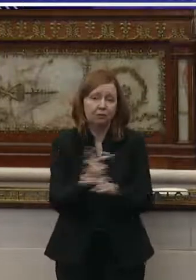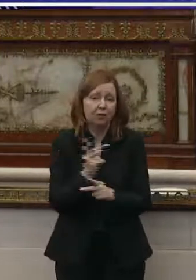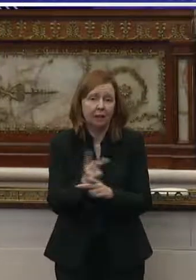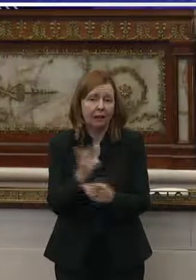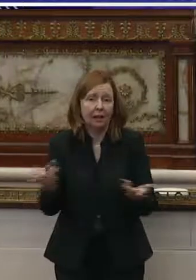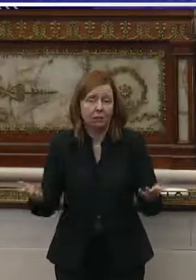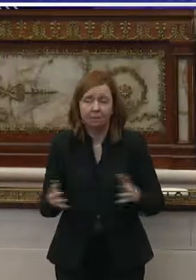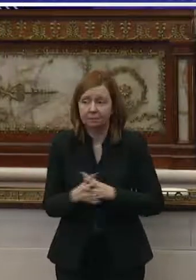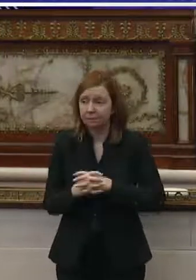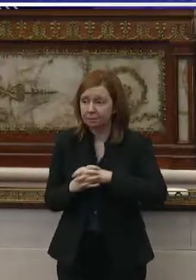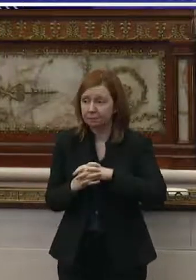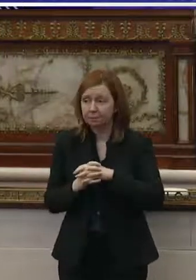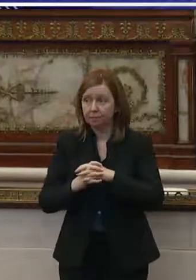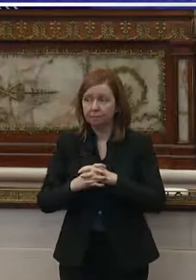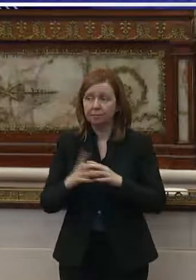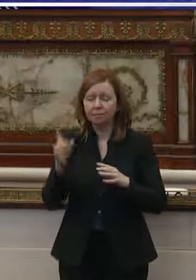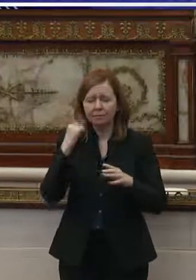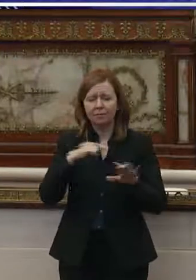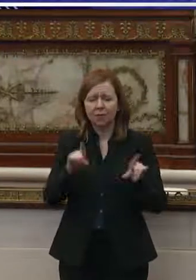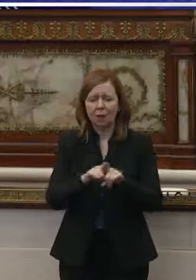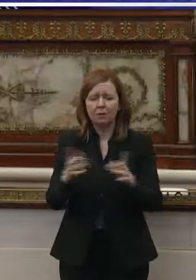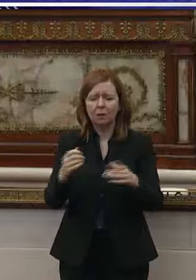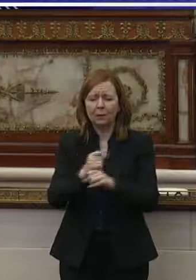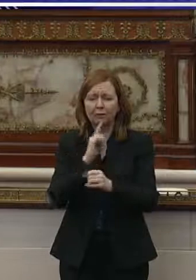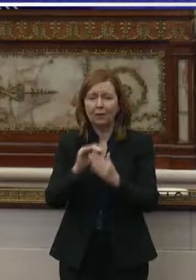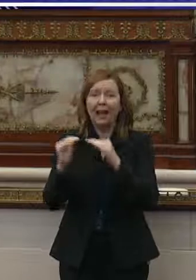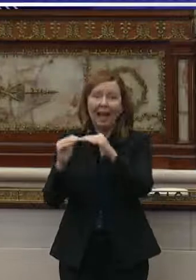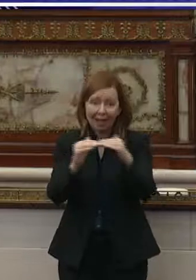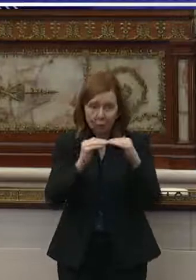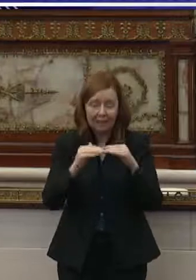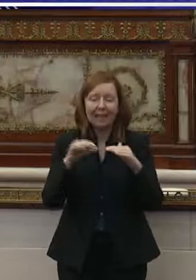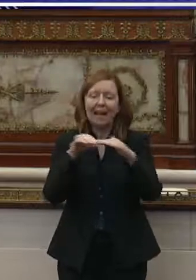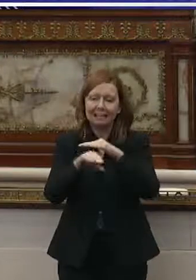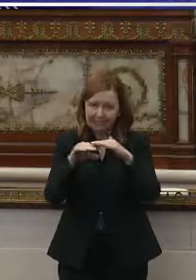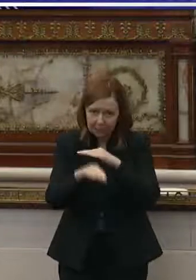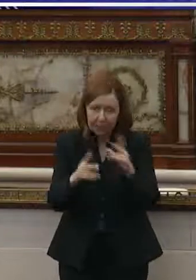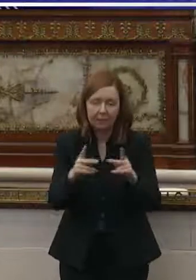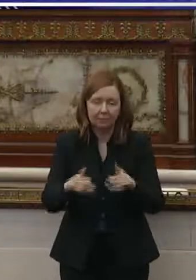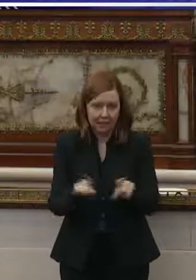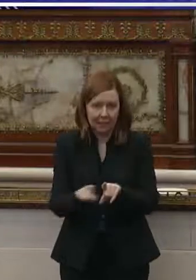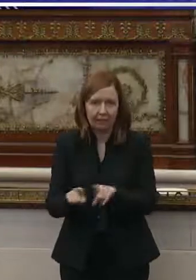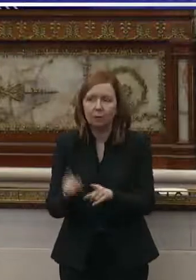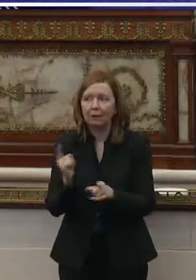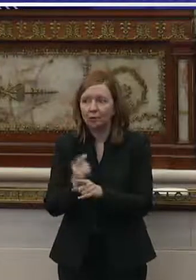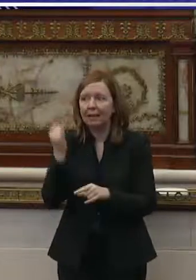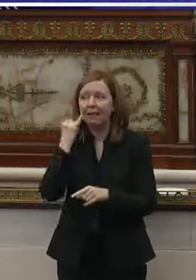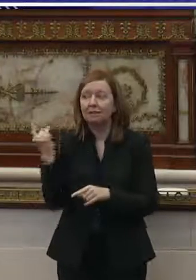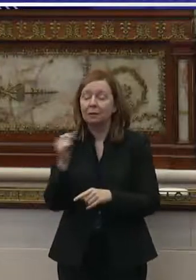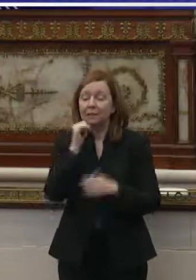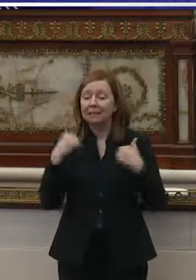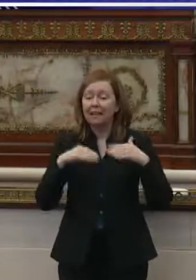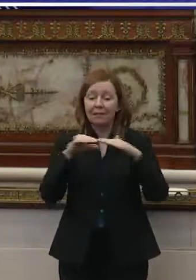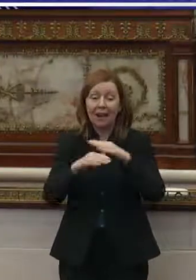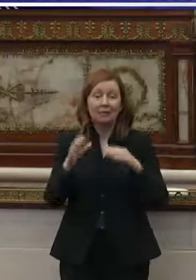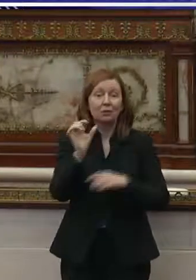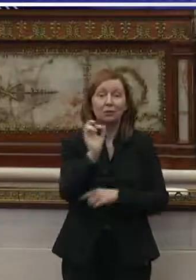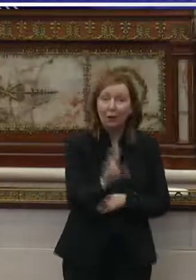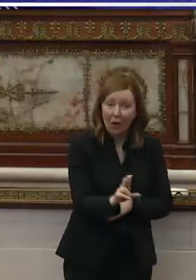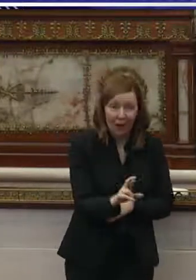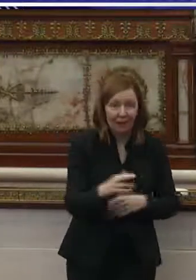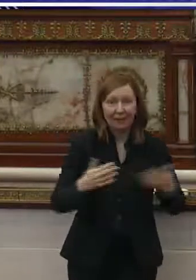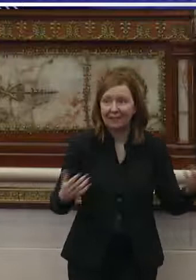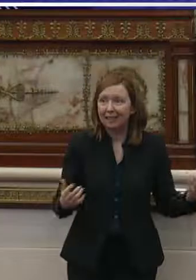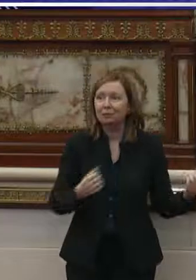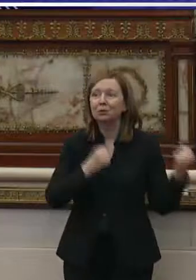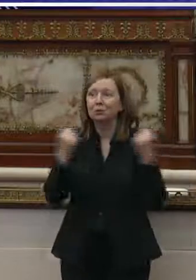out. And I think we also want to make sure that there's equity in the accessibility of the site as well, right? If someone doesn't have access to a car to be able to